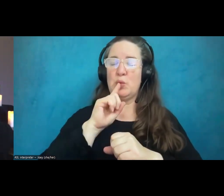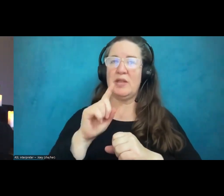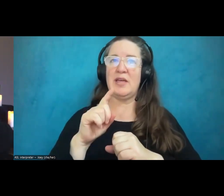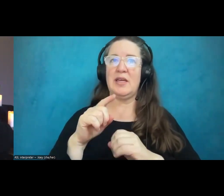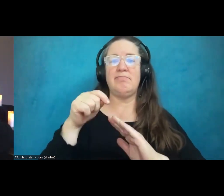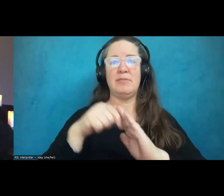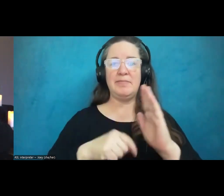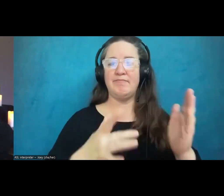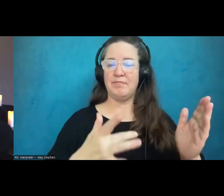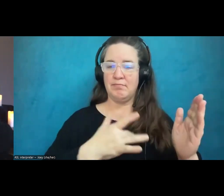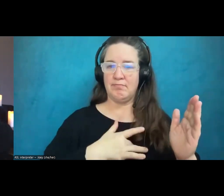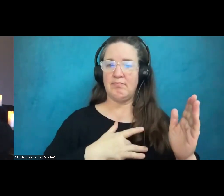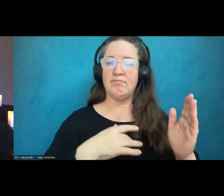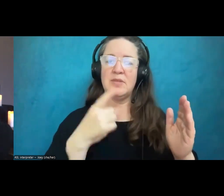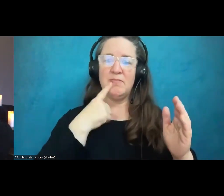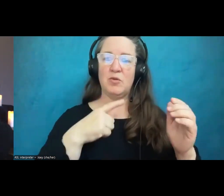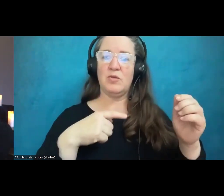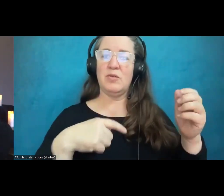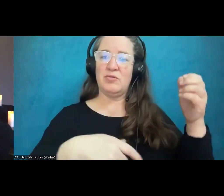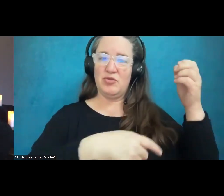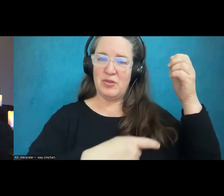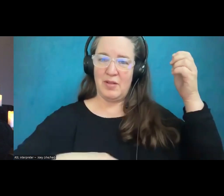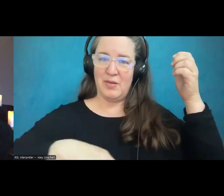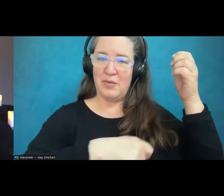something that